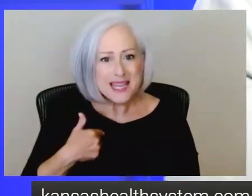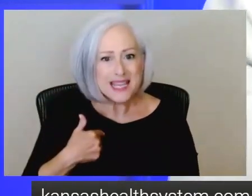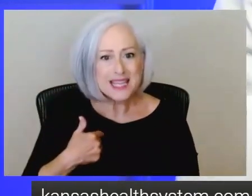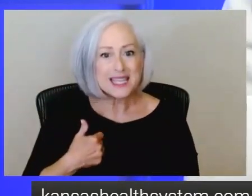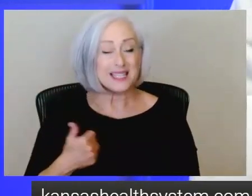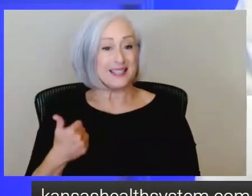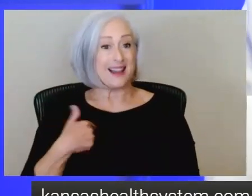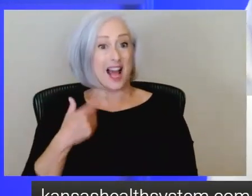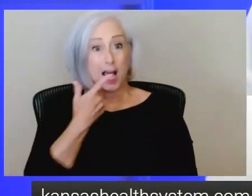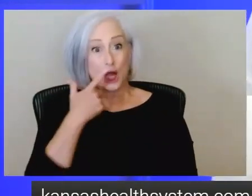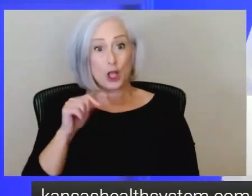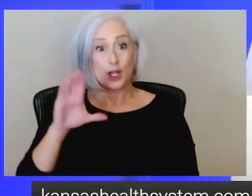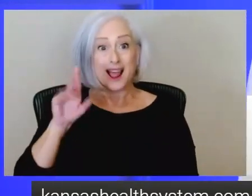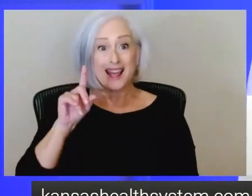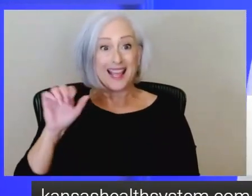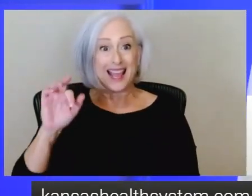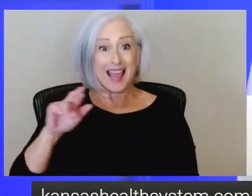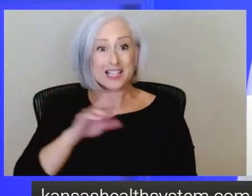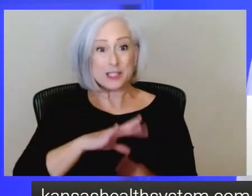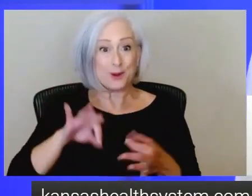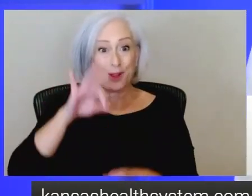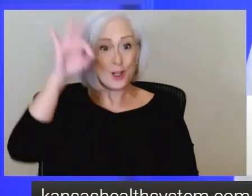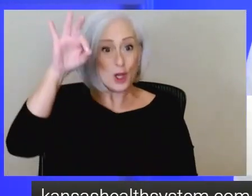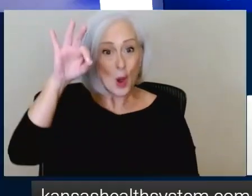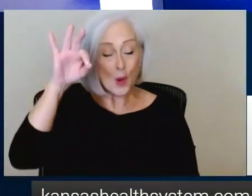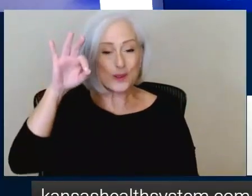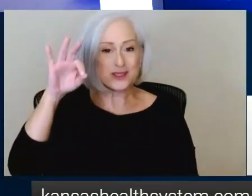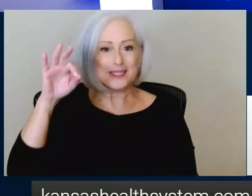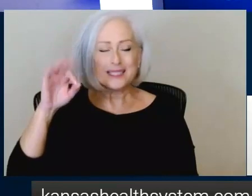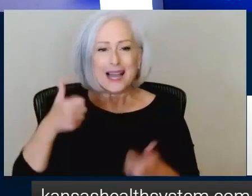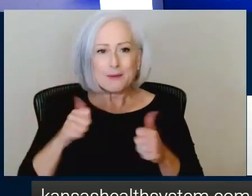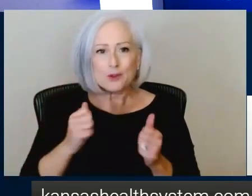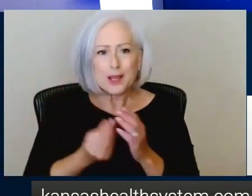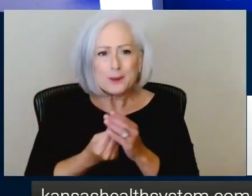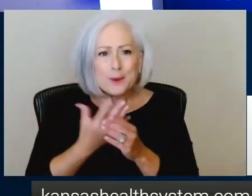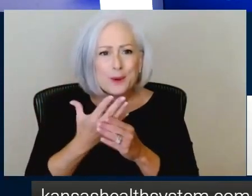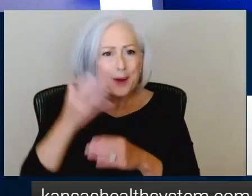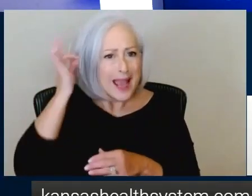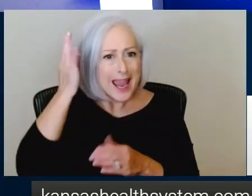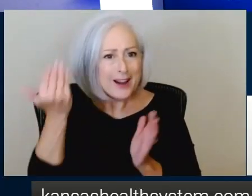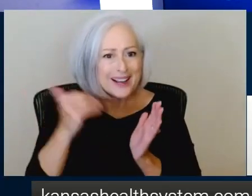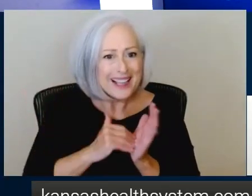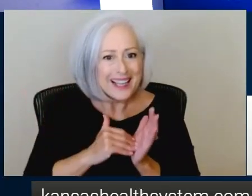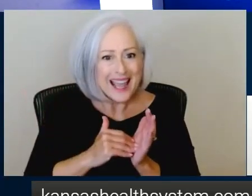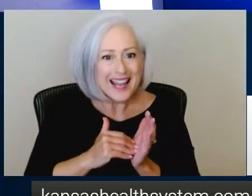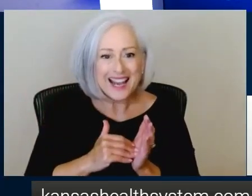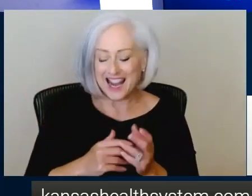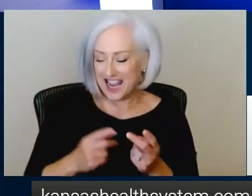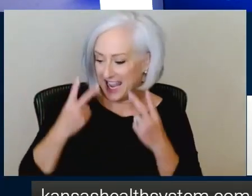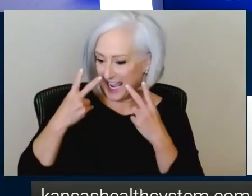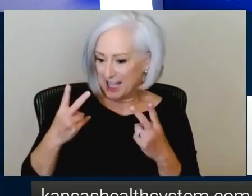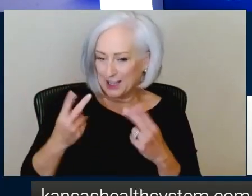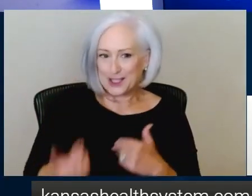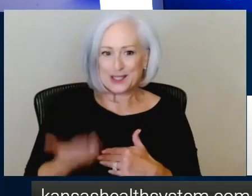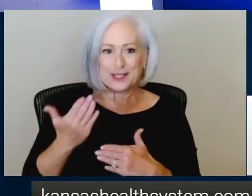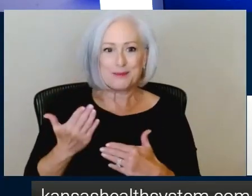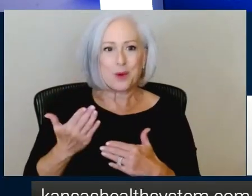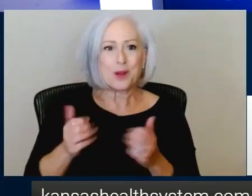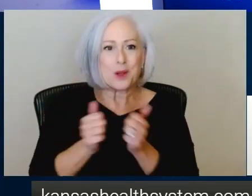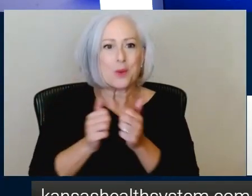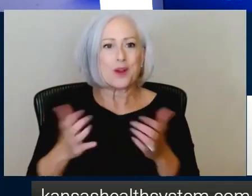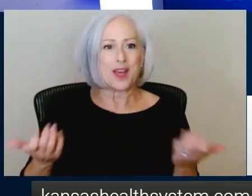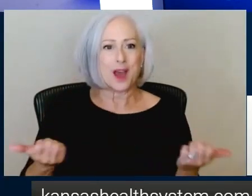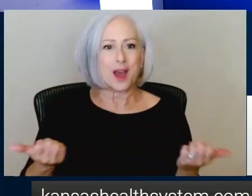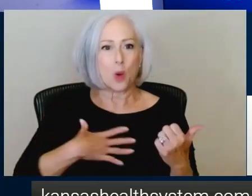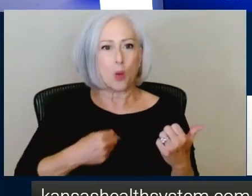Jess, but Evelyn rocked it. She looks great. I walked in the studio this morning, and you didn't have your white coat on, and you had this big, shining, bald Thanks head. for